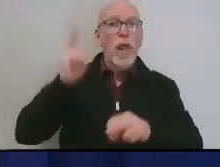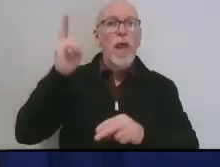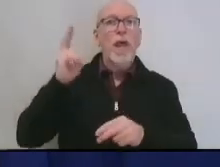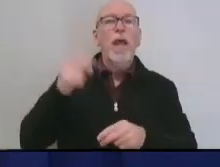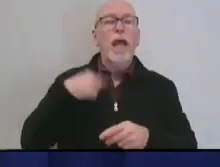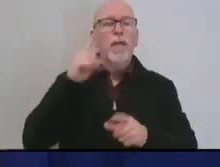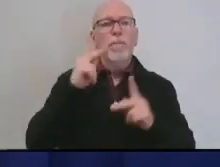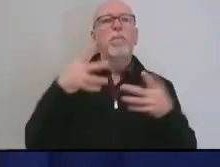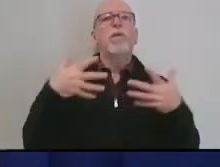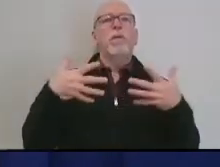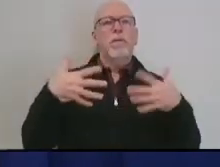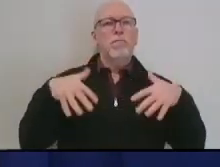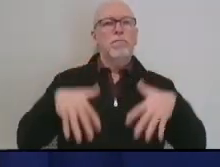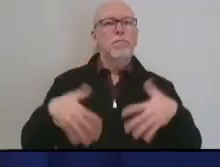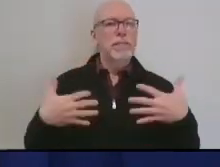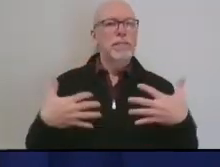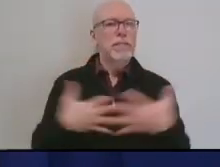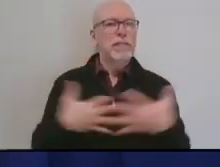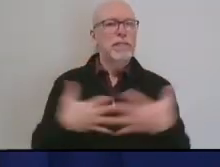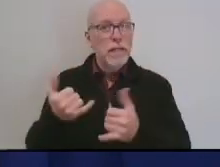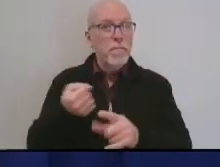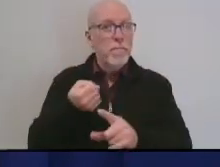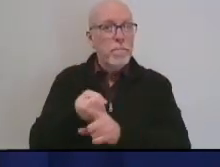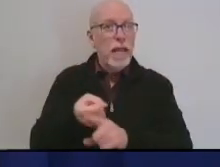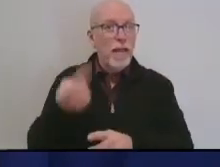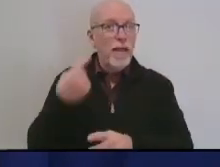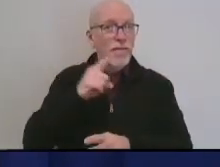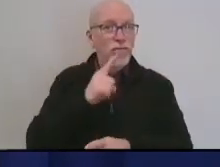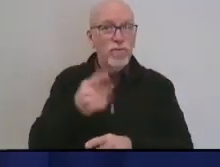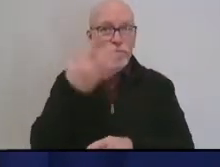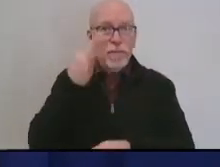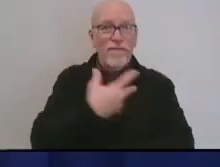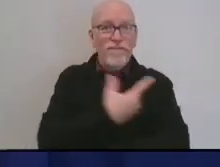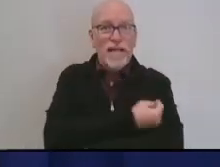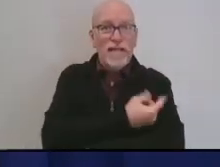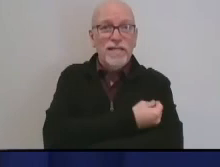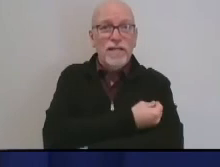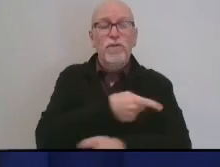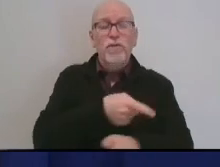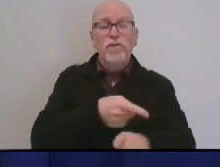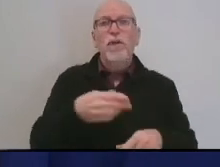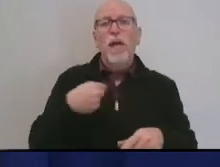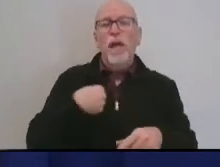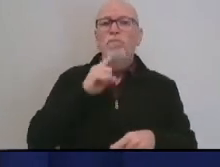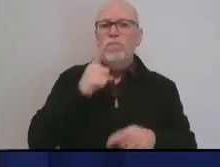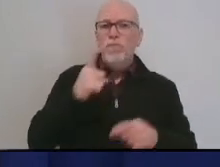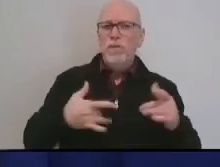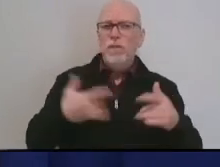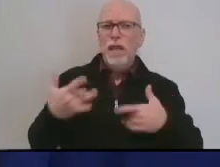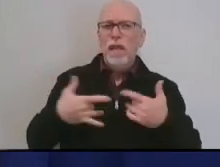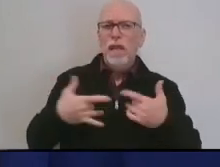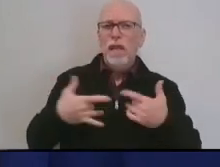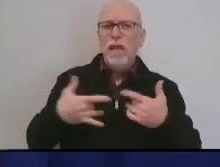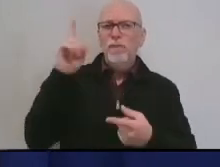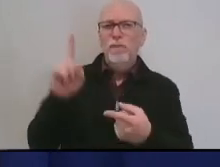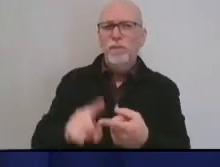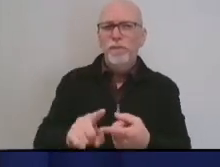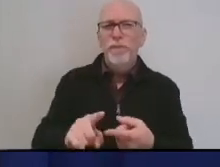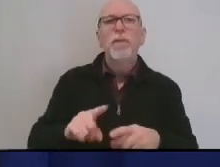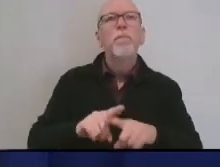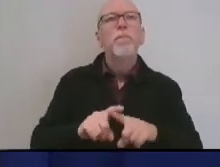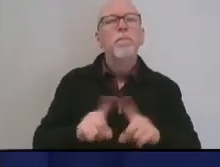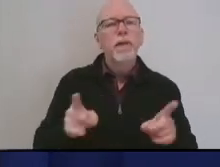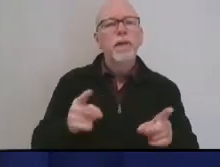that the hospitalizations, vaccinations, and I'm really excited to see that, but I do have grave